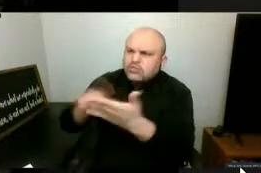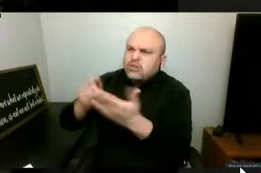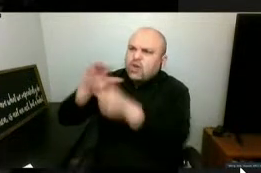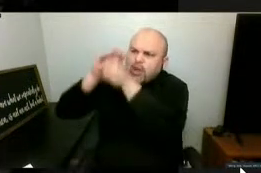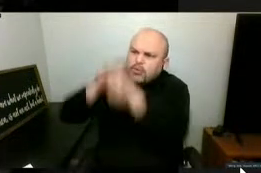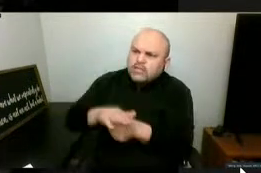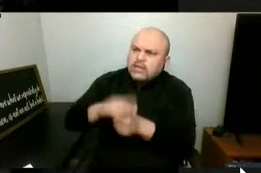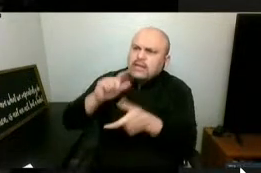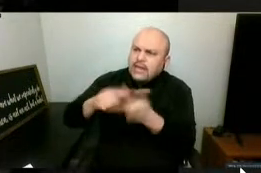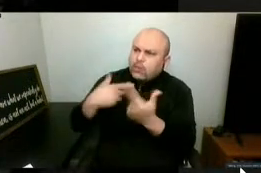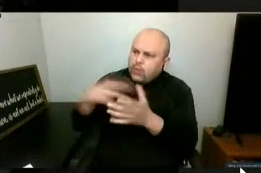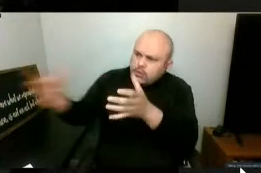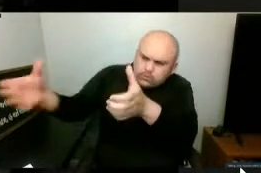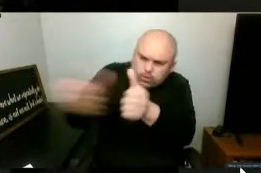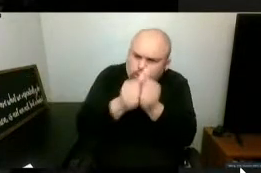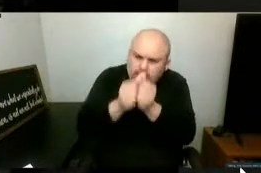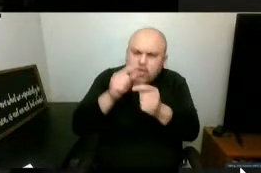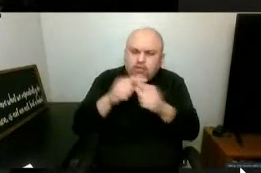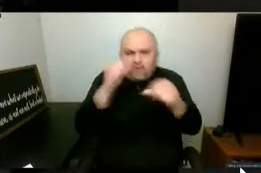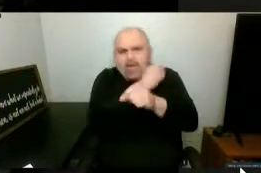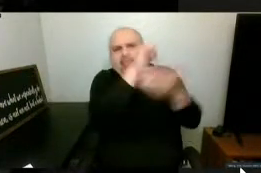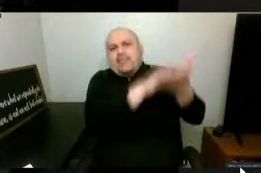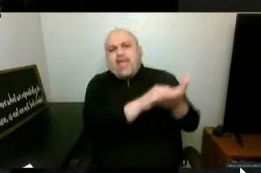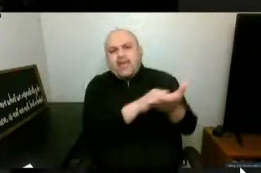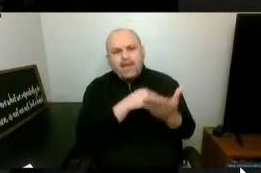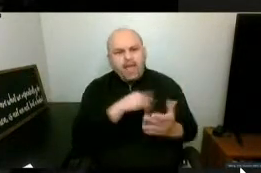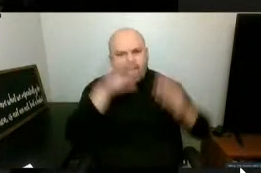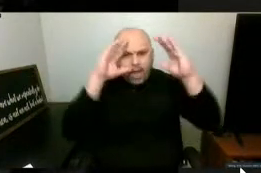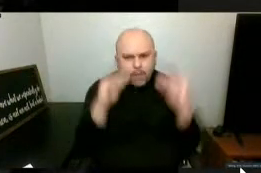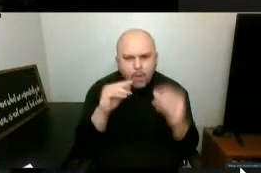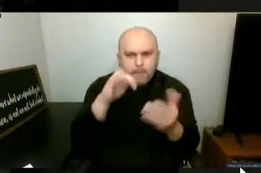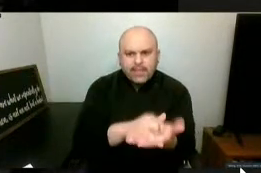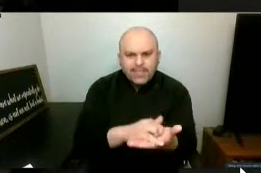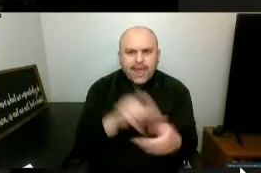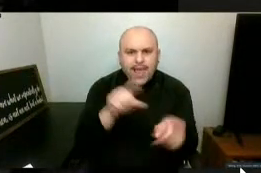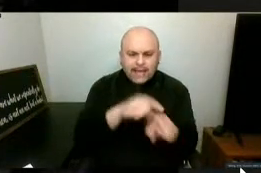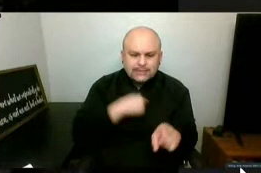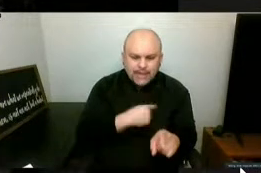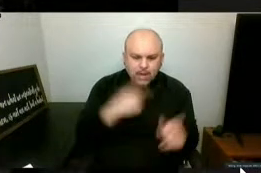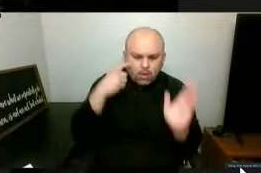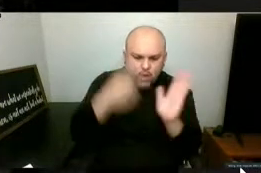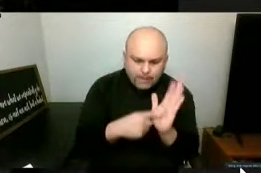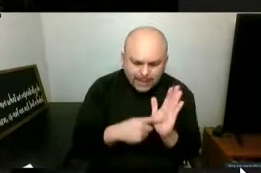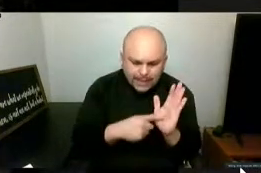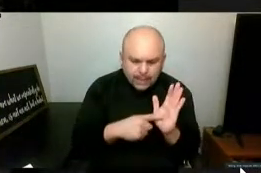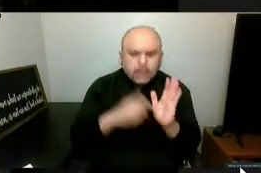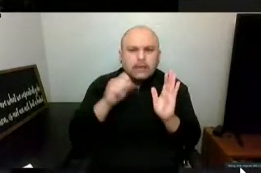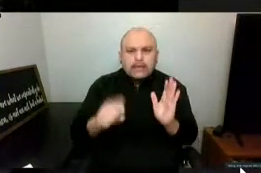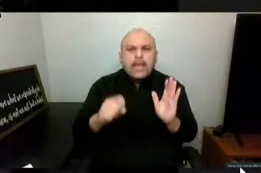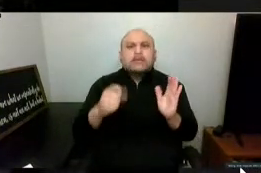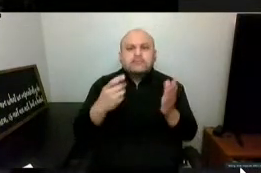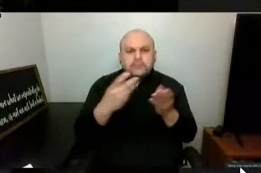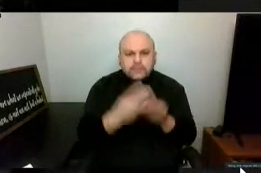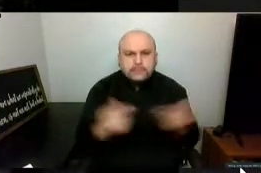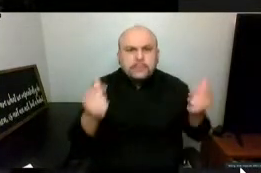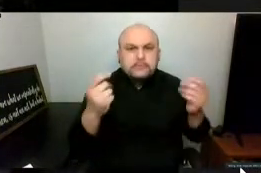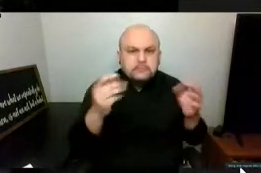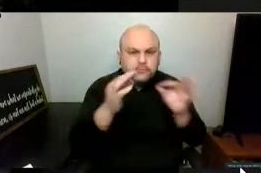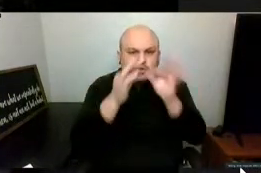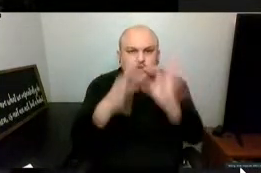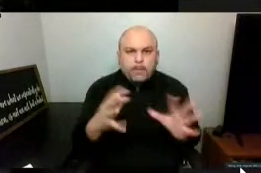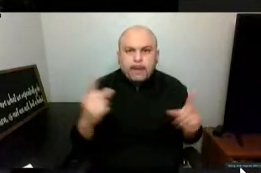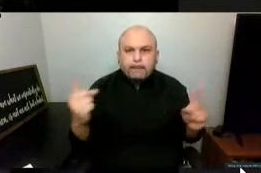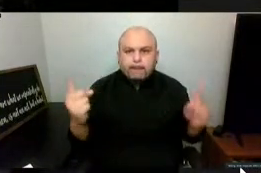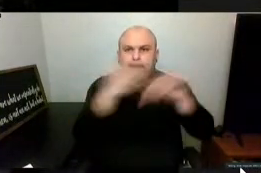that. So I'm hoping that as that recommendation kind of gets fleshed out, we can really think about how do